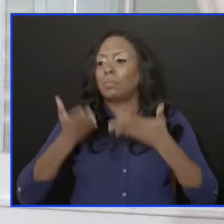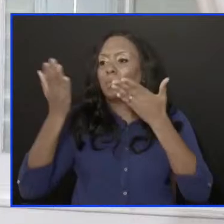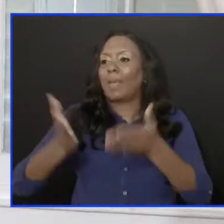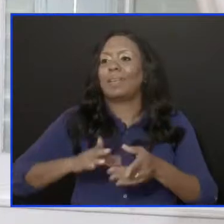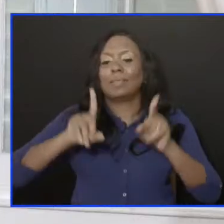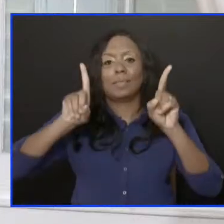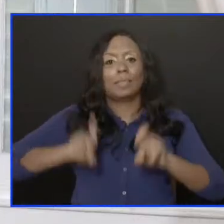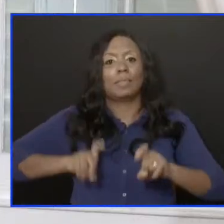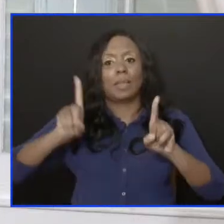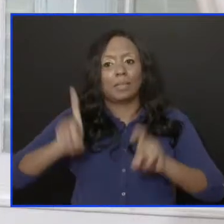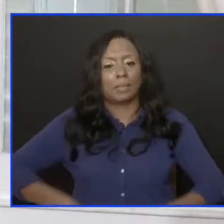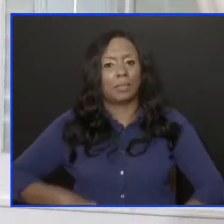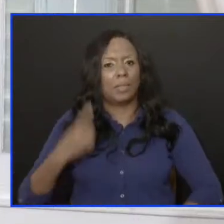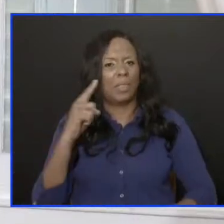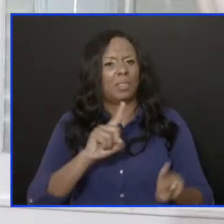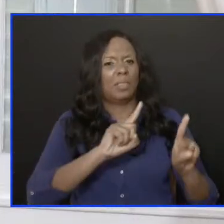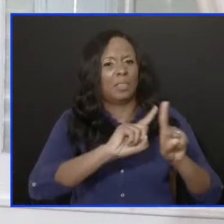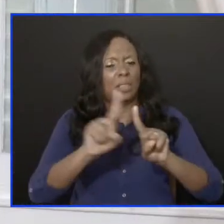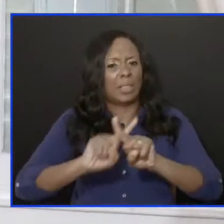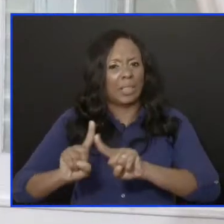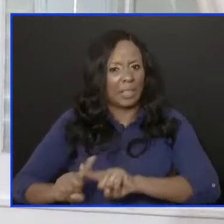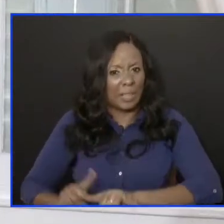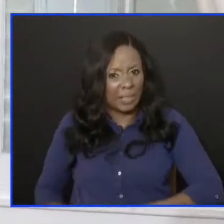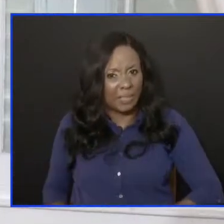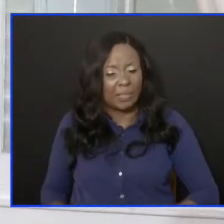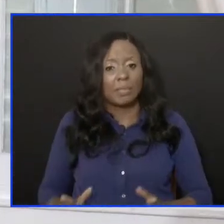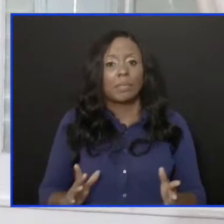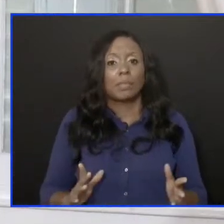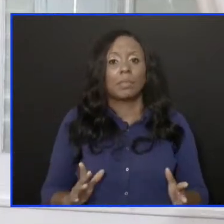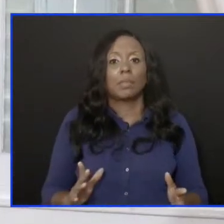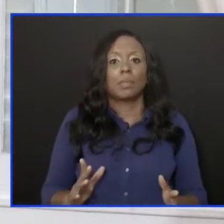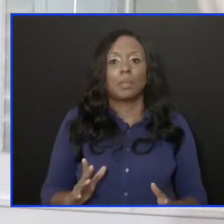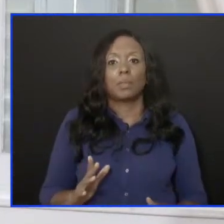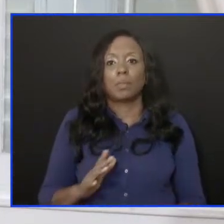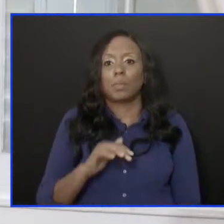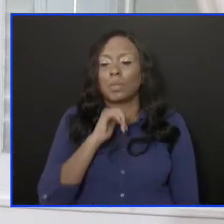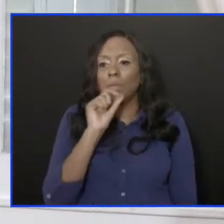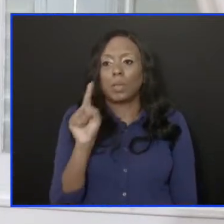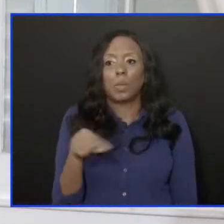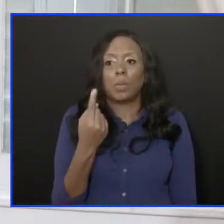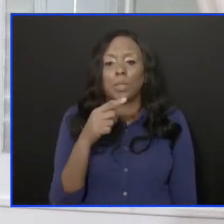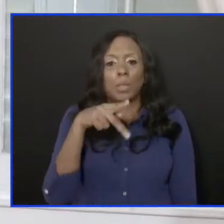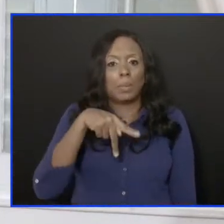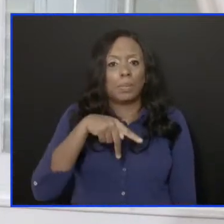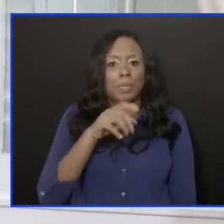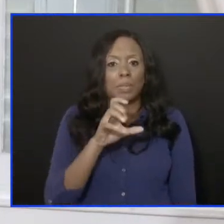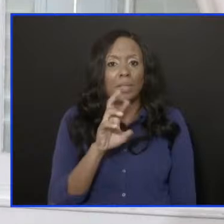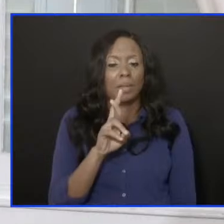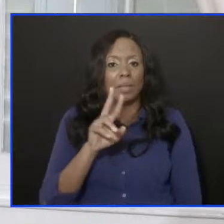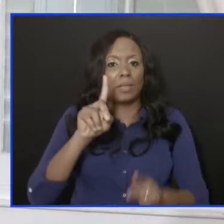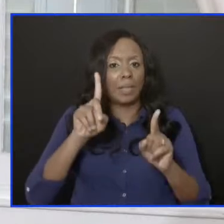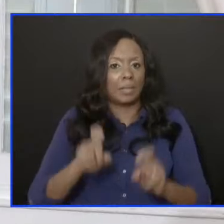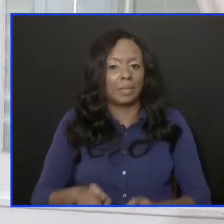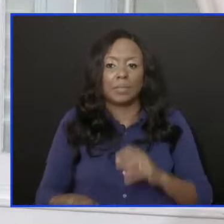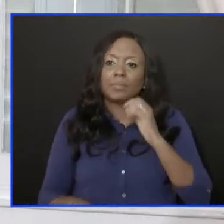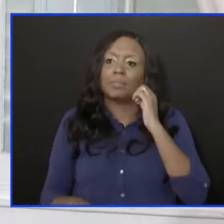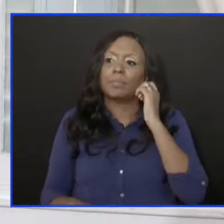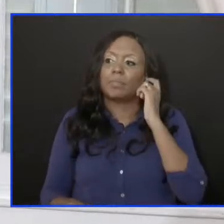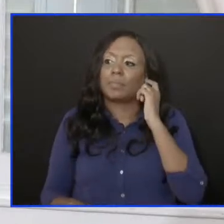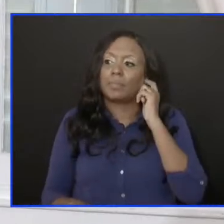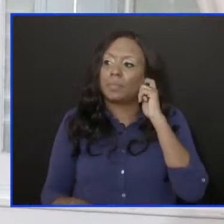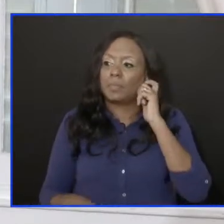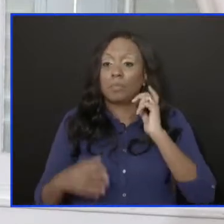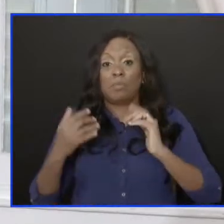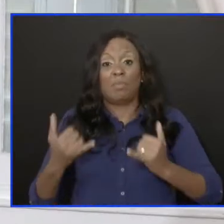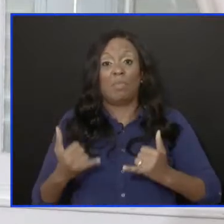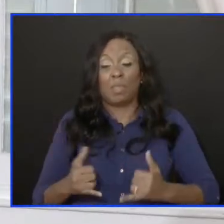various sectors, that we cannot and will not stick to just the PCR test as we know it, because especially at this